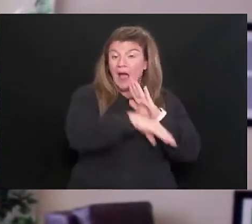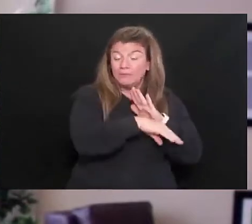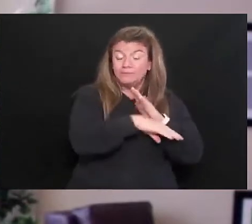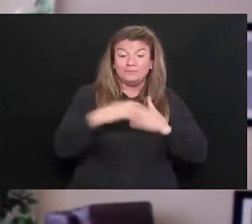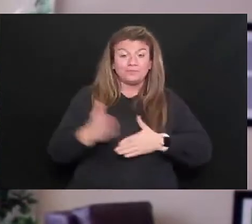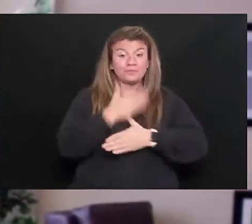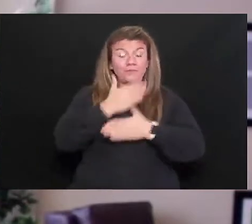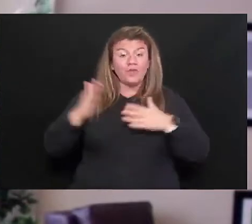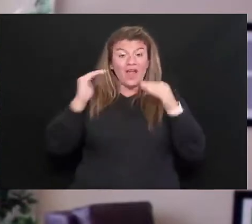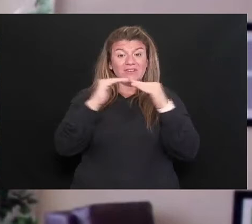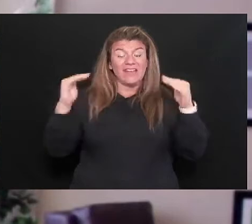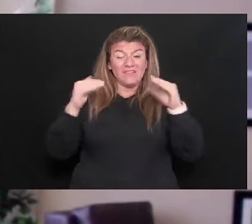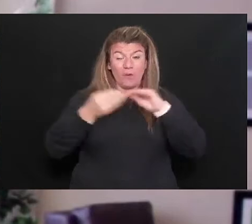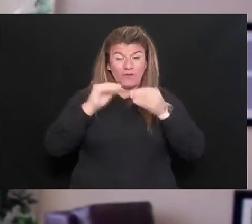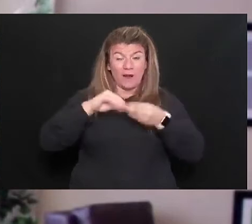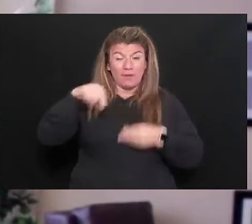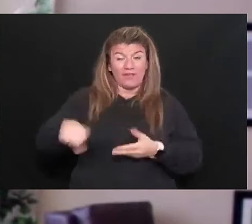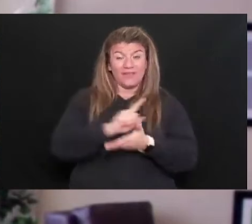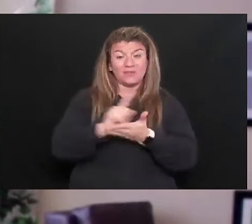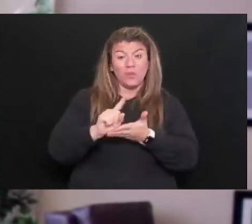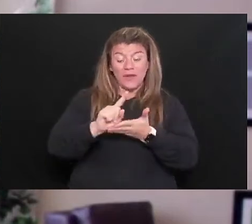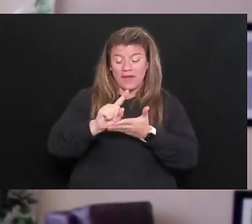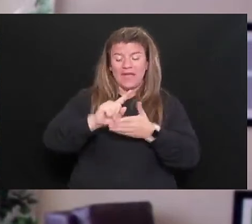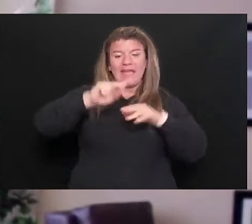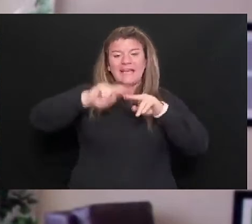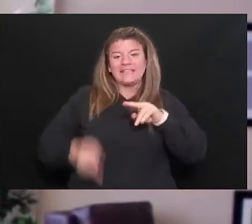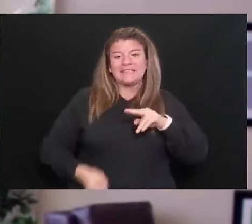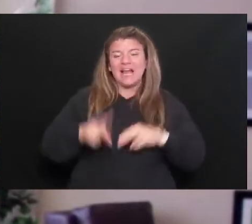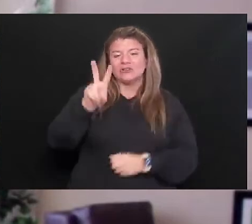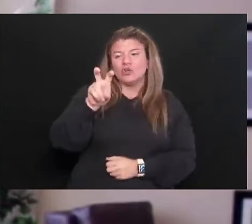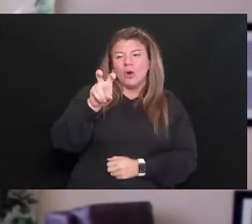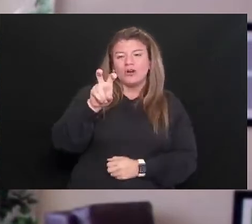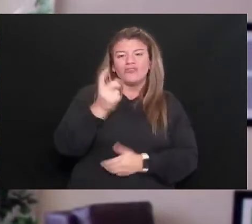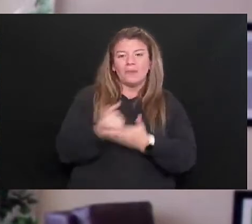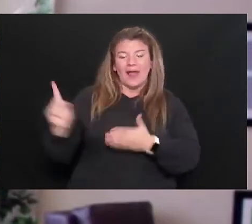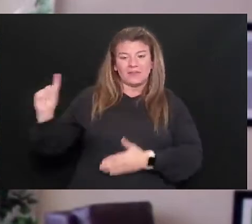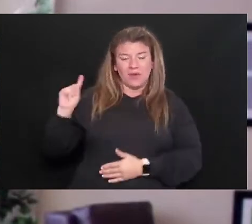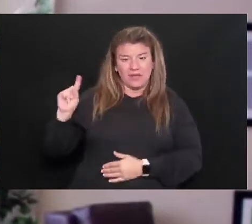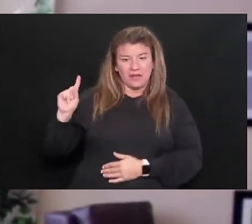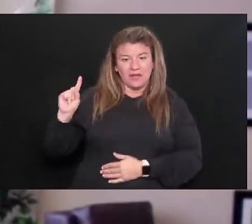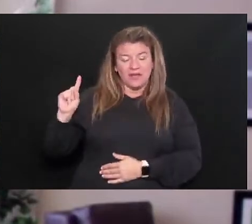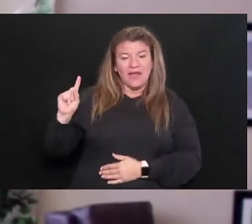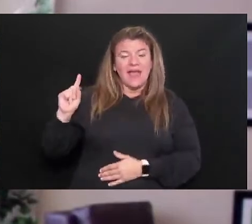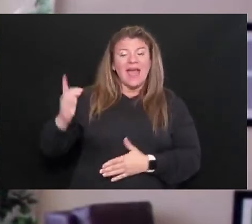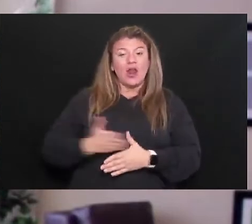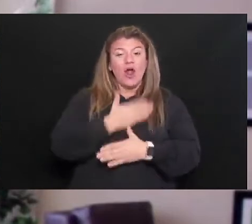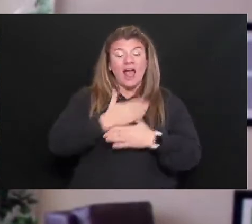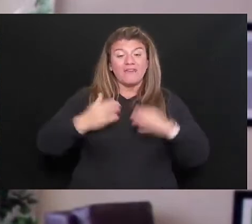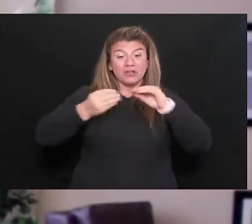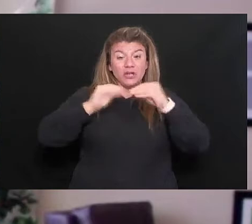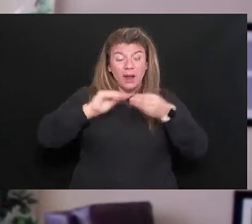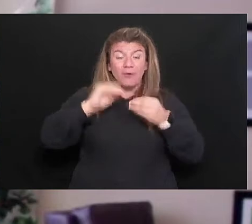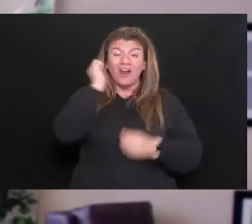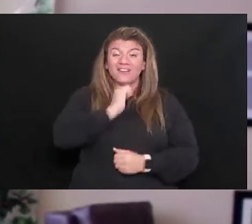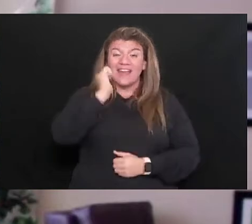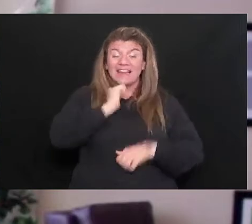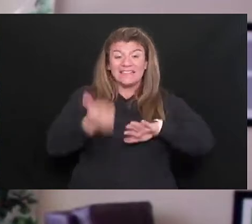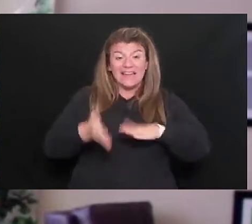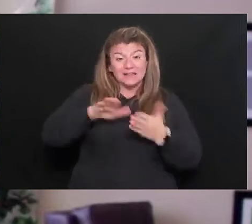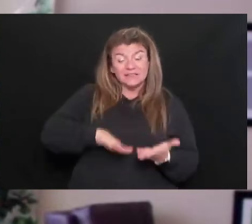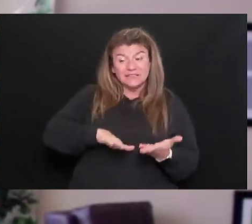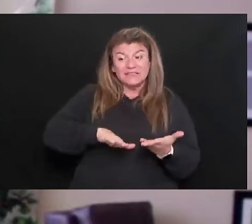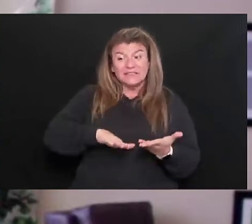of cases this week is down by 200 from last week, and our average number of daily deaths is